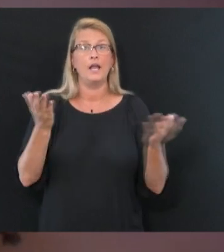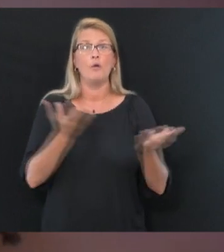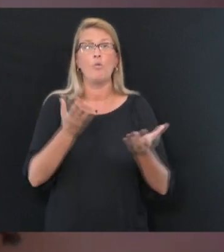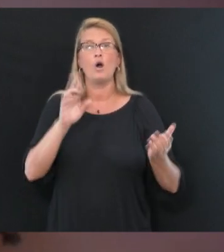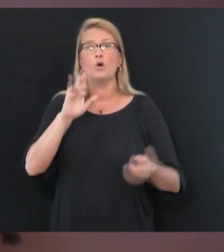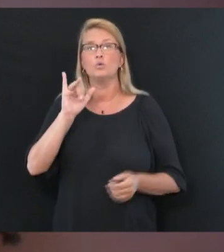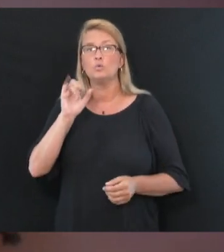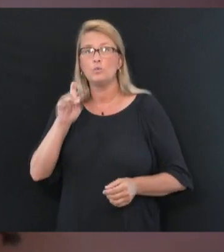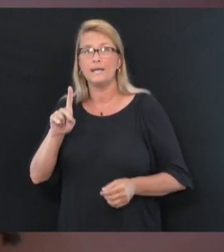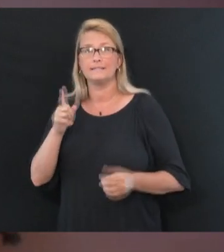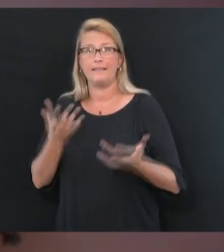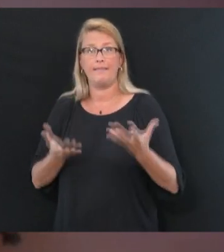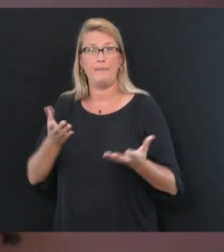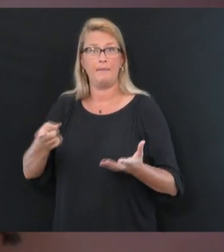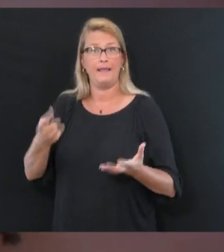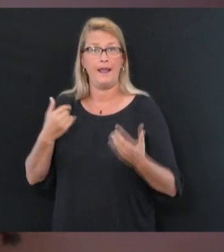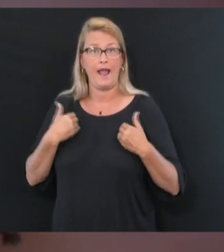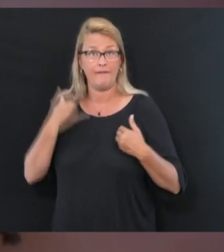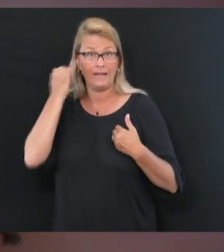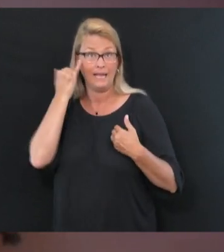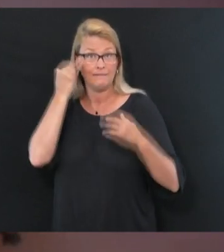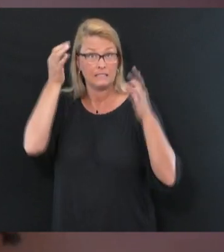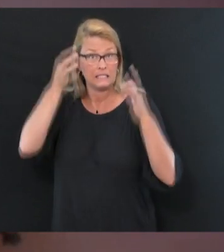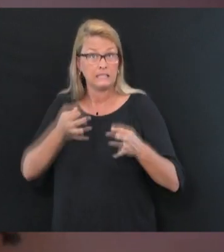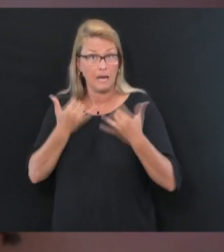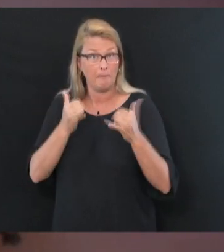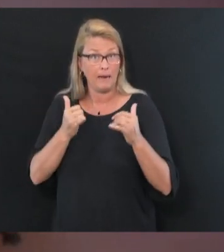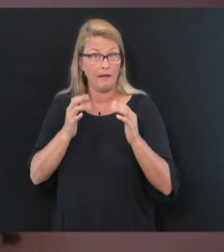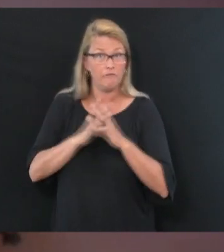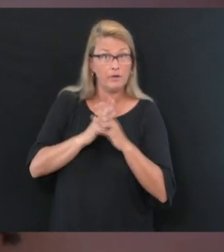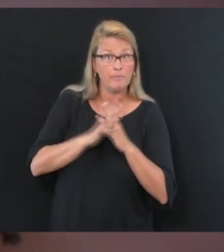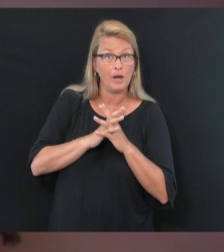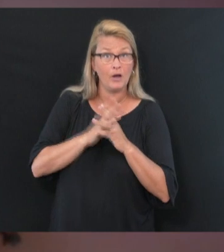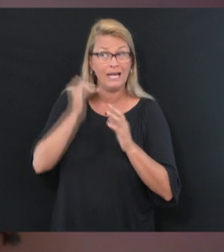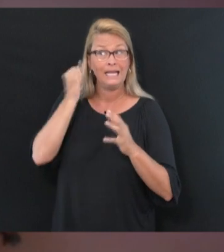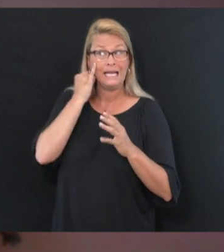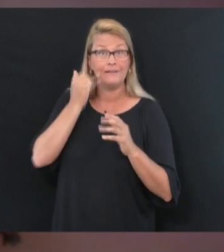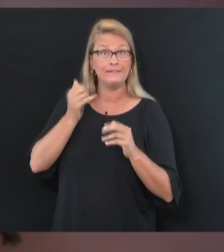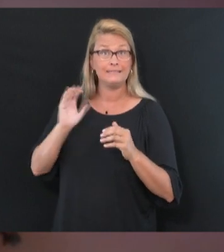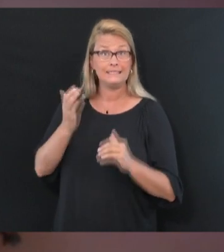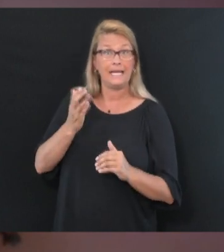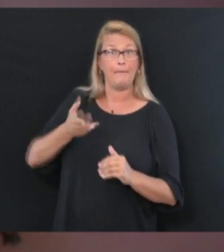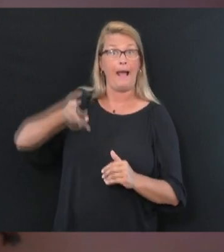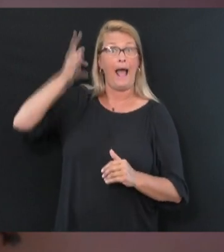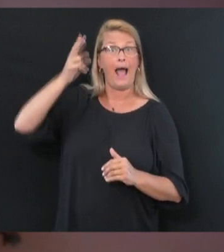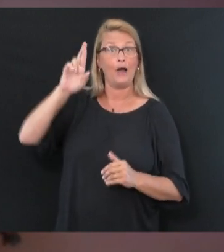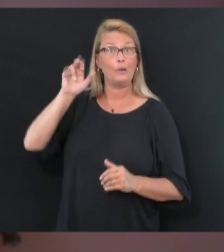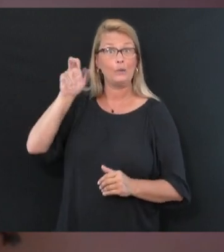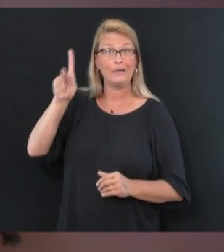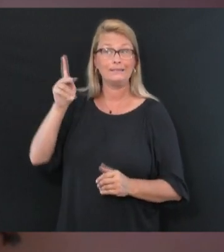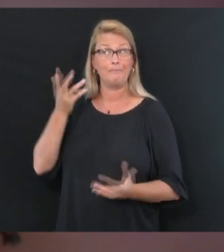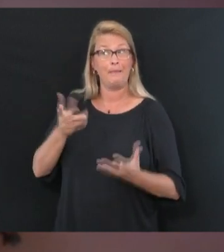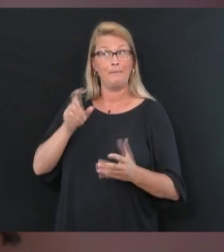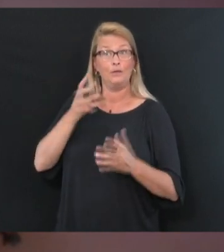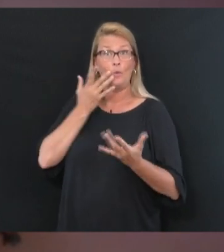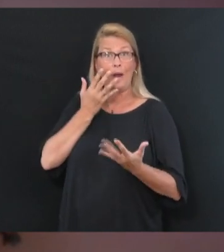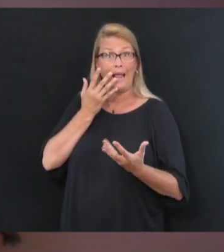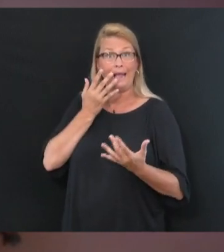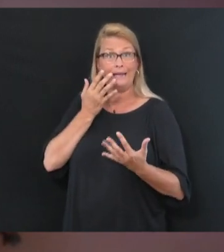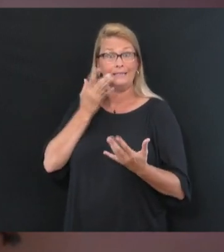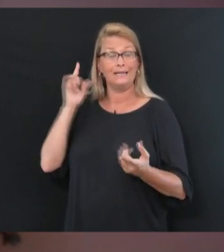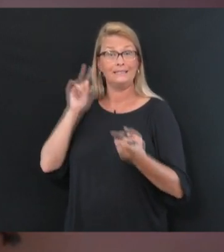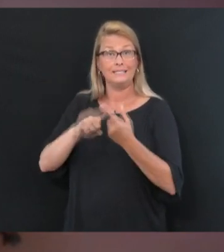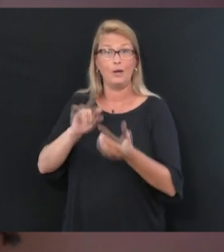they play. And if they decide that those risks are too much, then they shouldn't play at this time until we get a vaccine or get